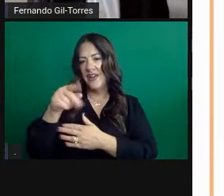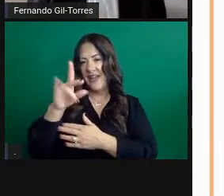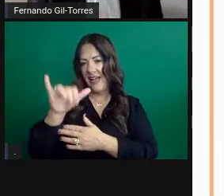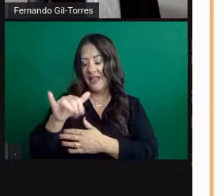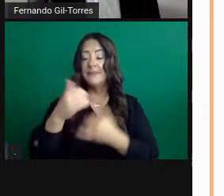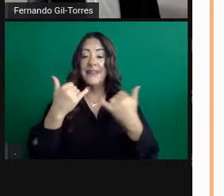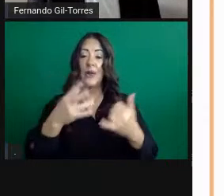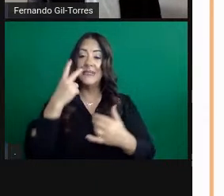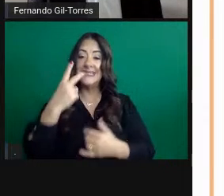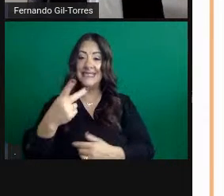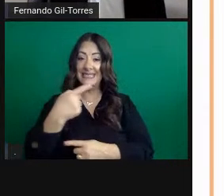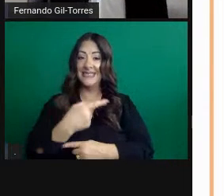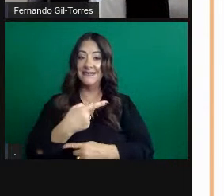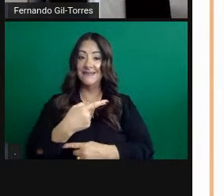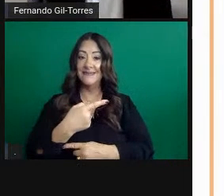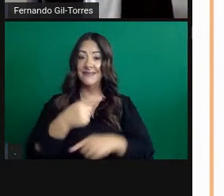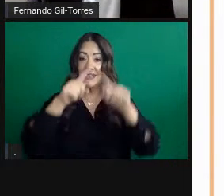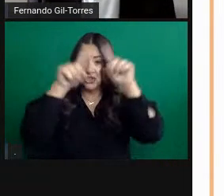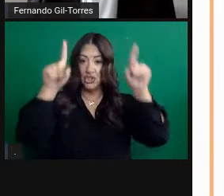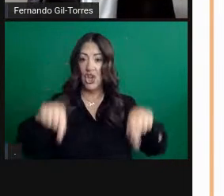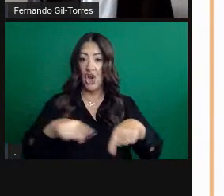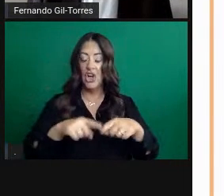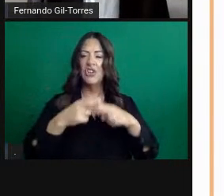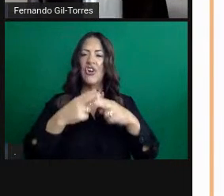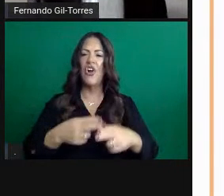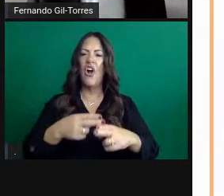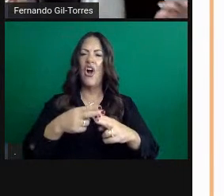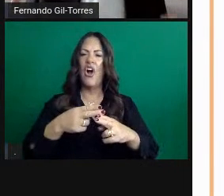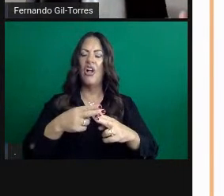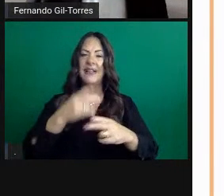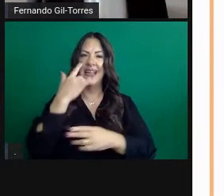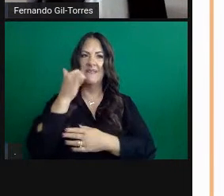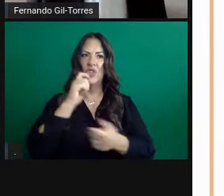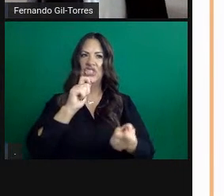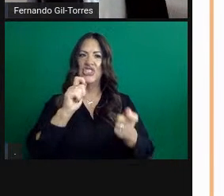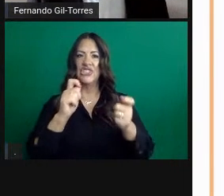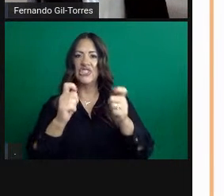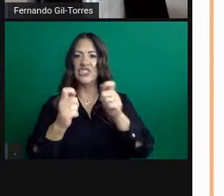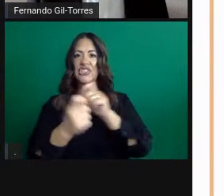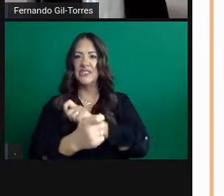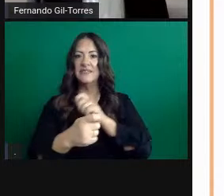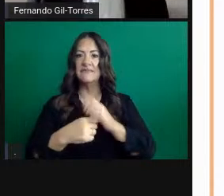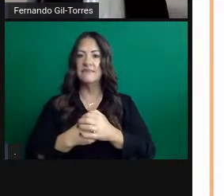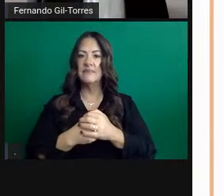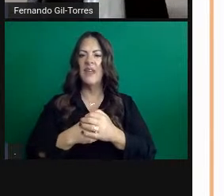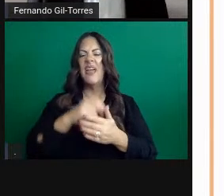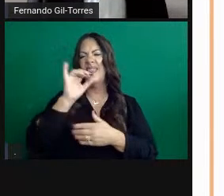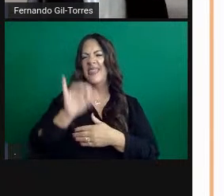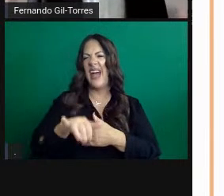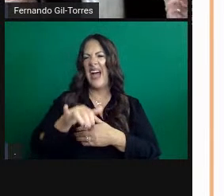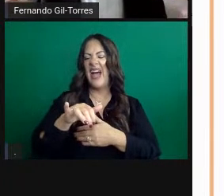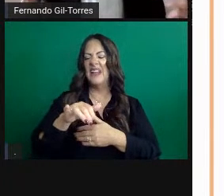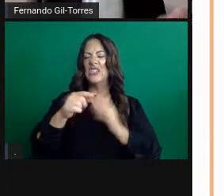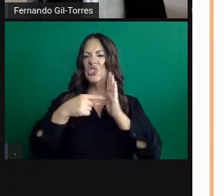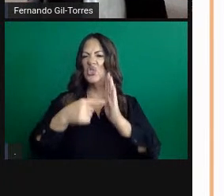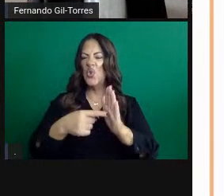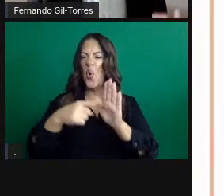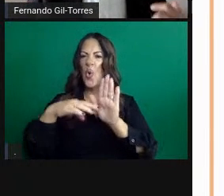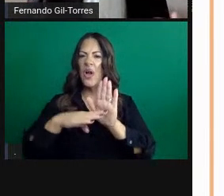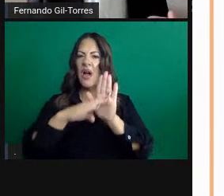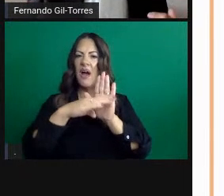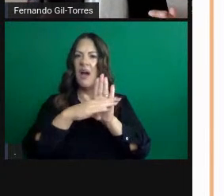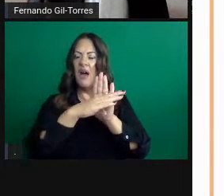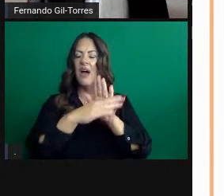chart here on a changing California is our demographic reality. This